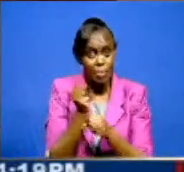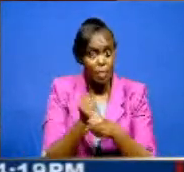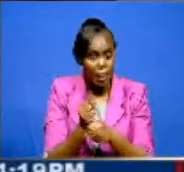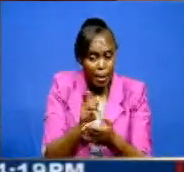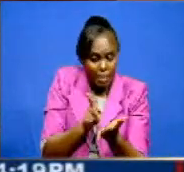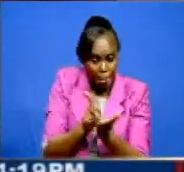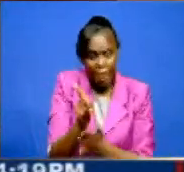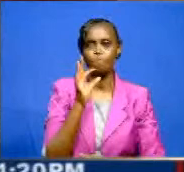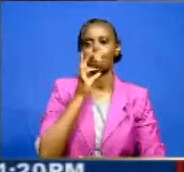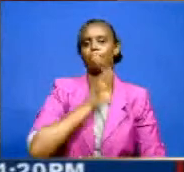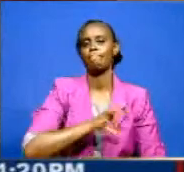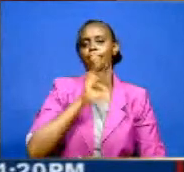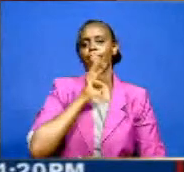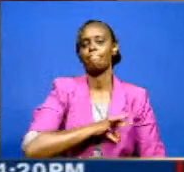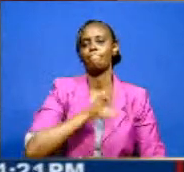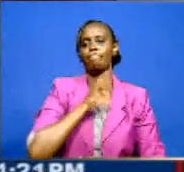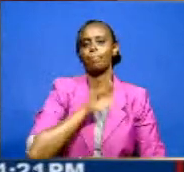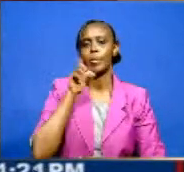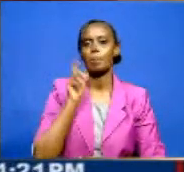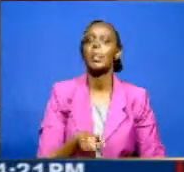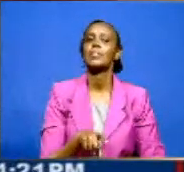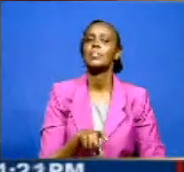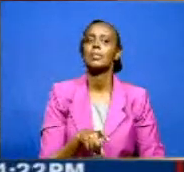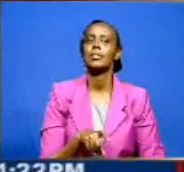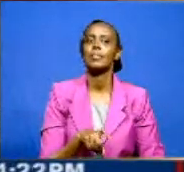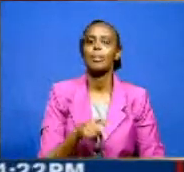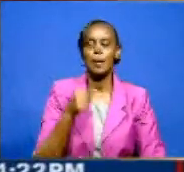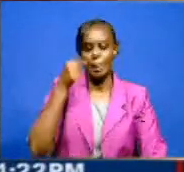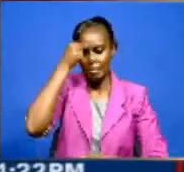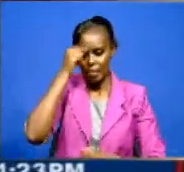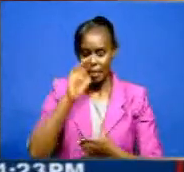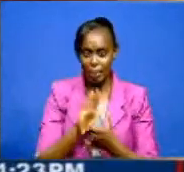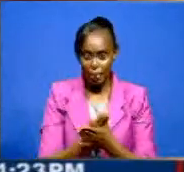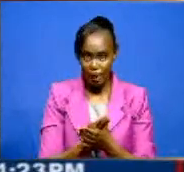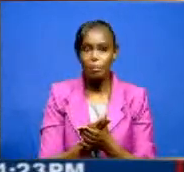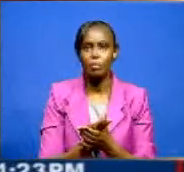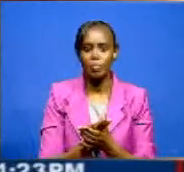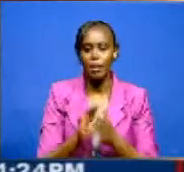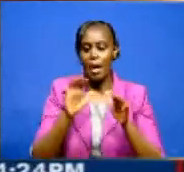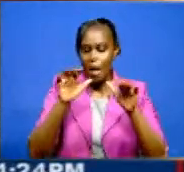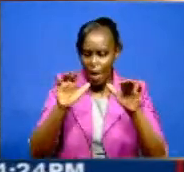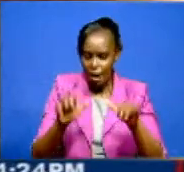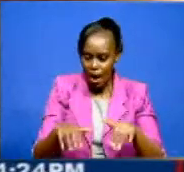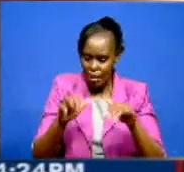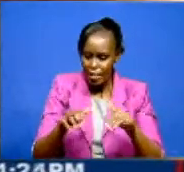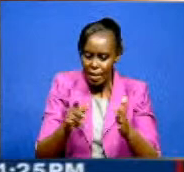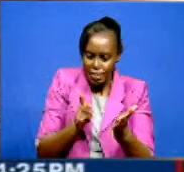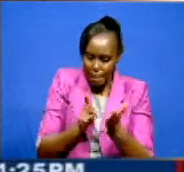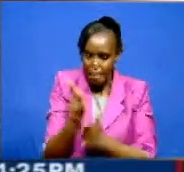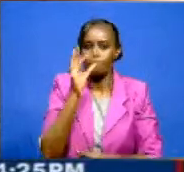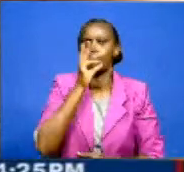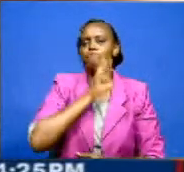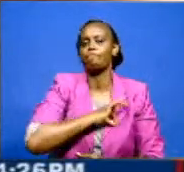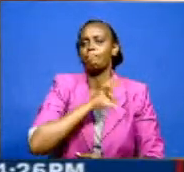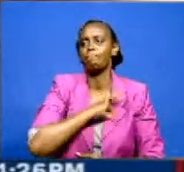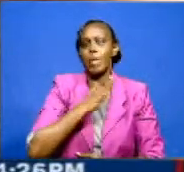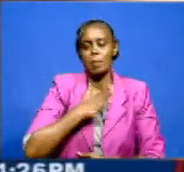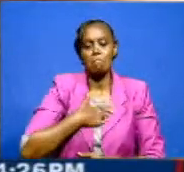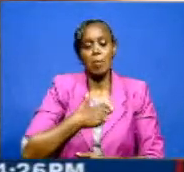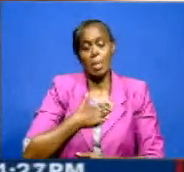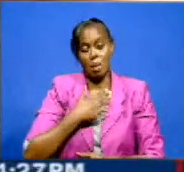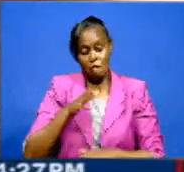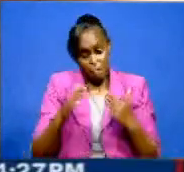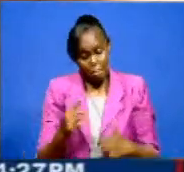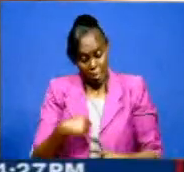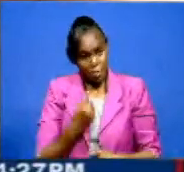pay. Because, Mr. Speaker, I believe and I know agriculture pays. I've been a